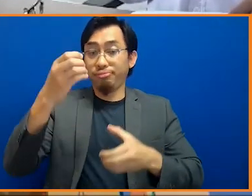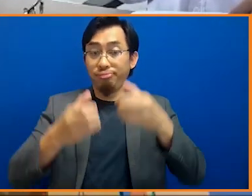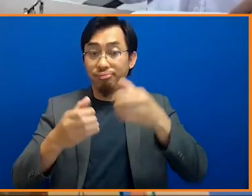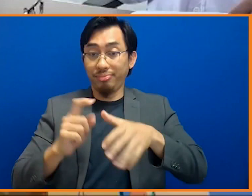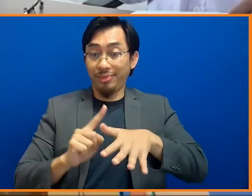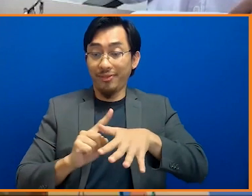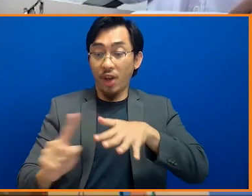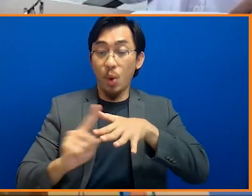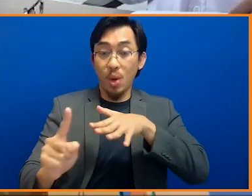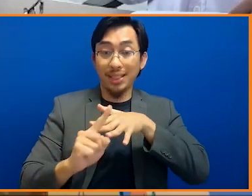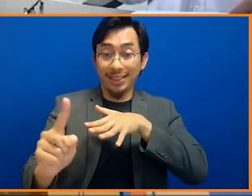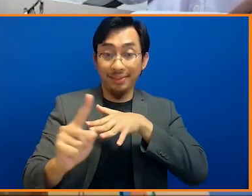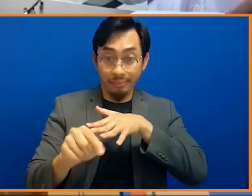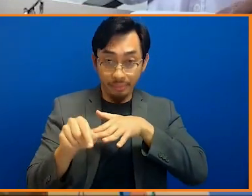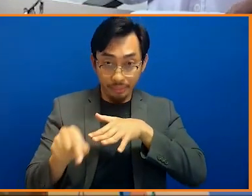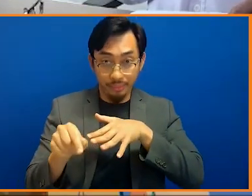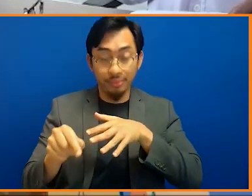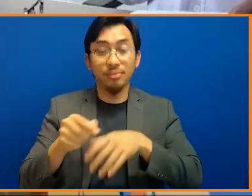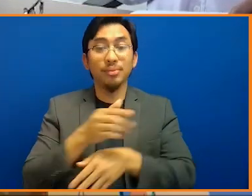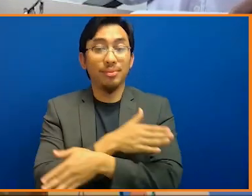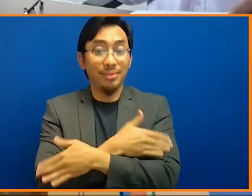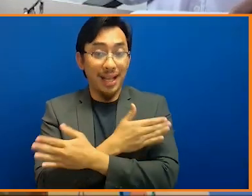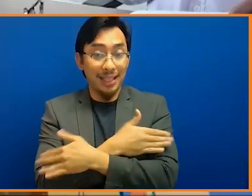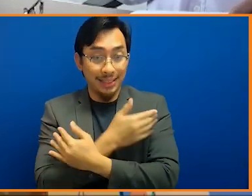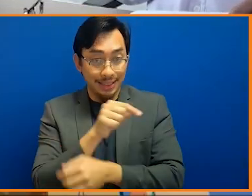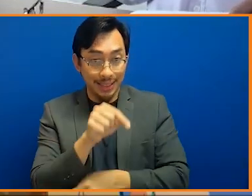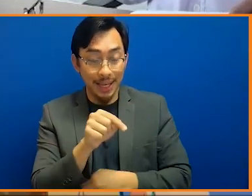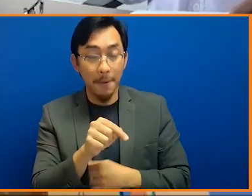vertical evacuation buildings in Banda Aceh.